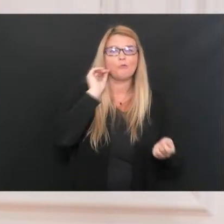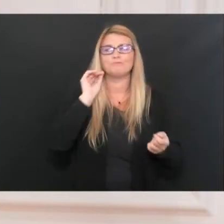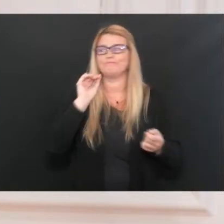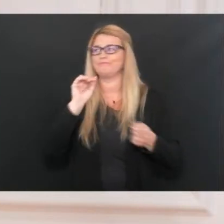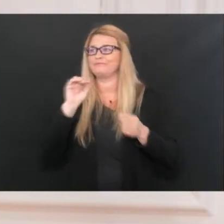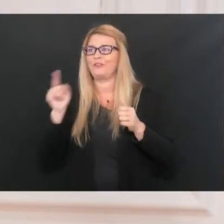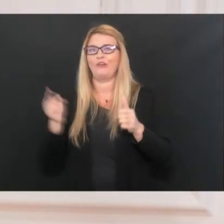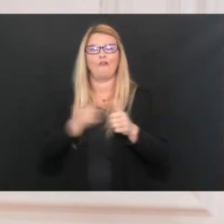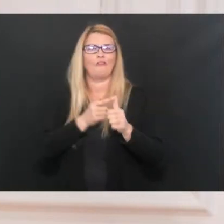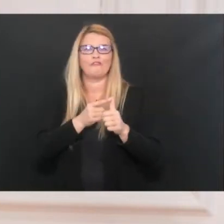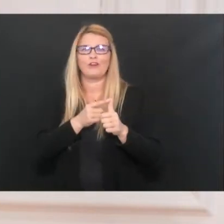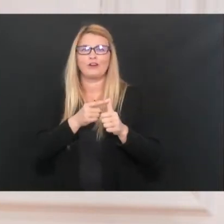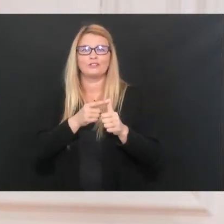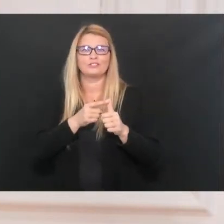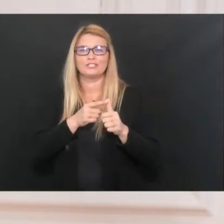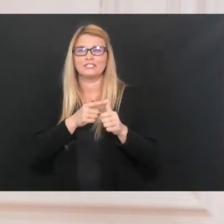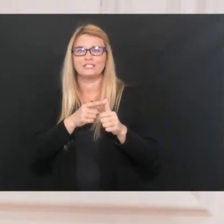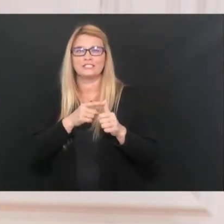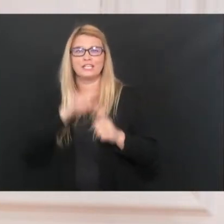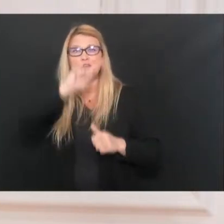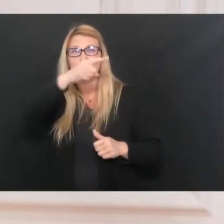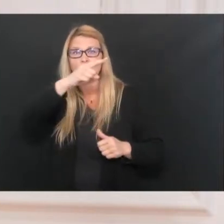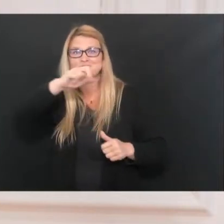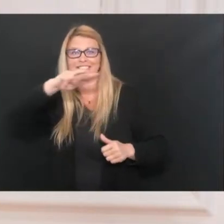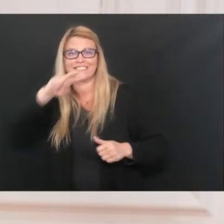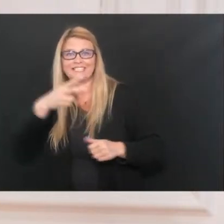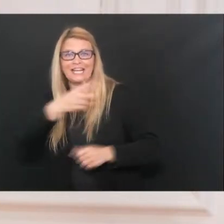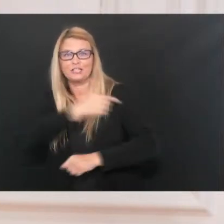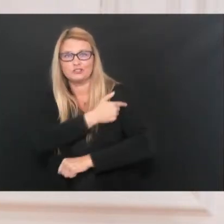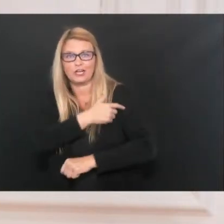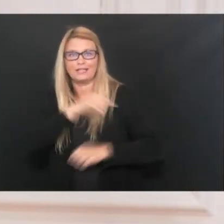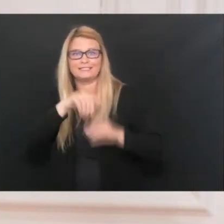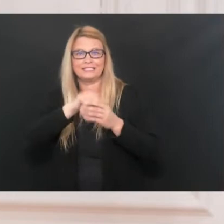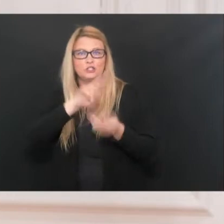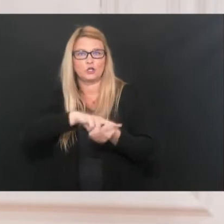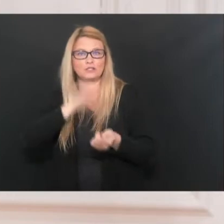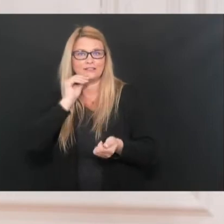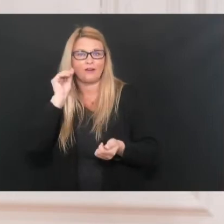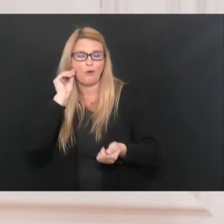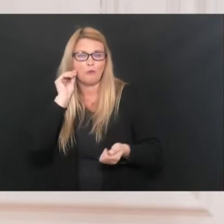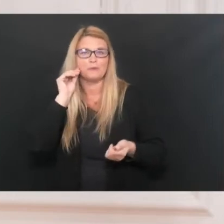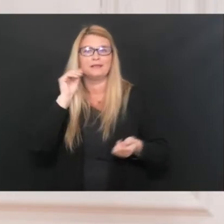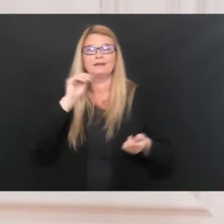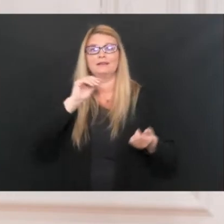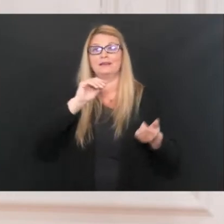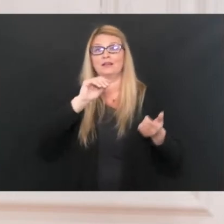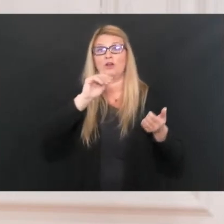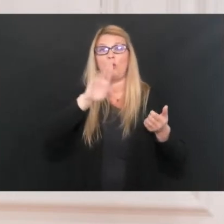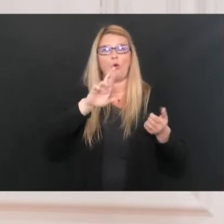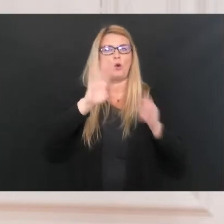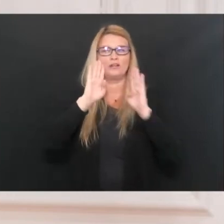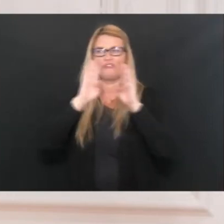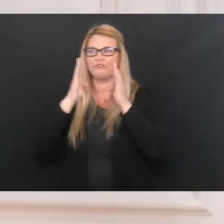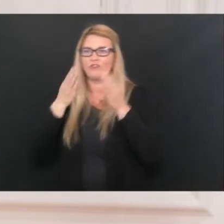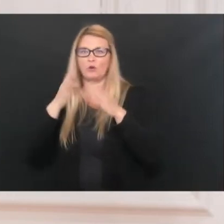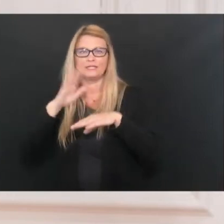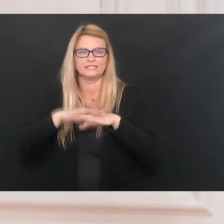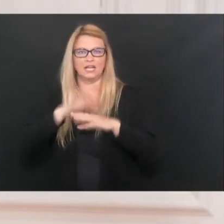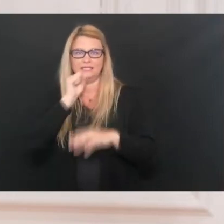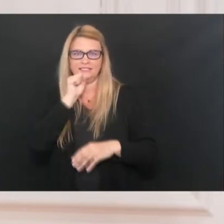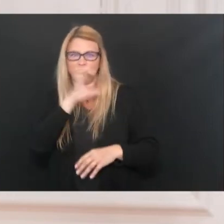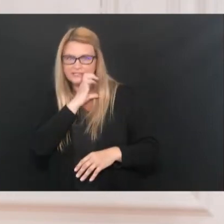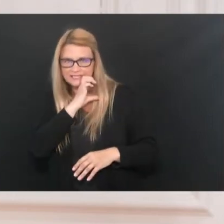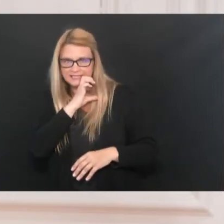to put first and second doses in all of our nursing home residents, or to target our elders, which